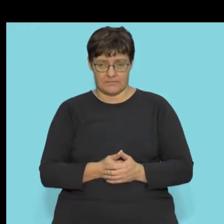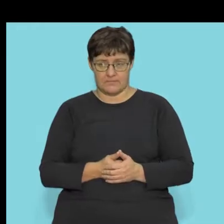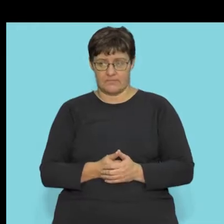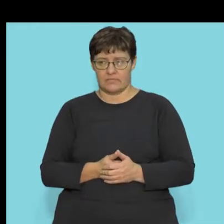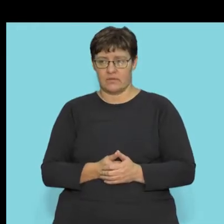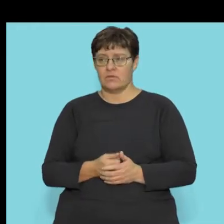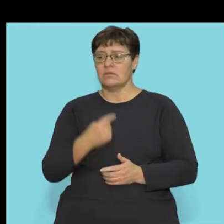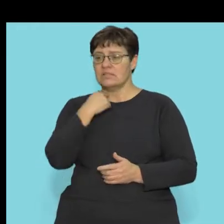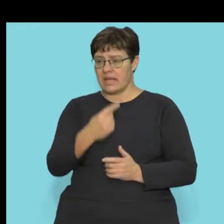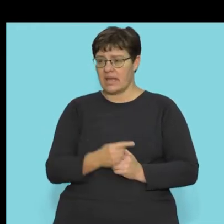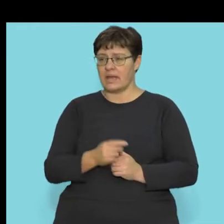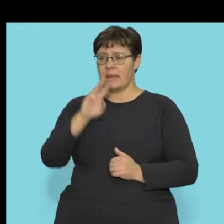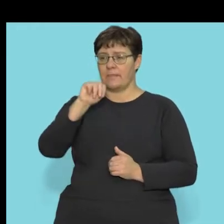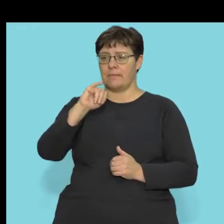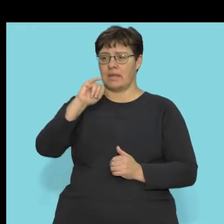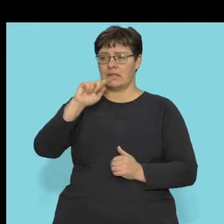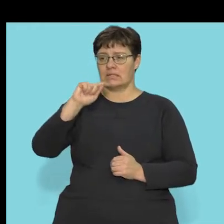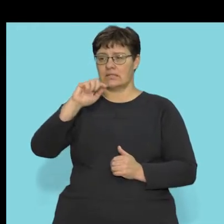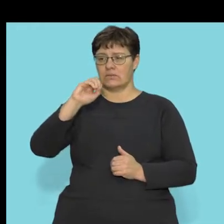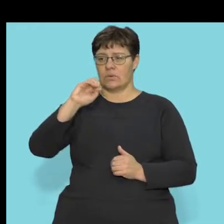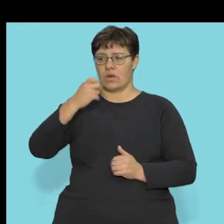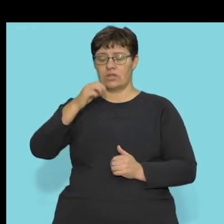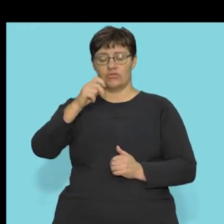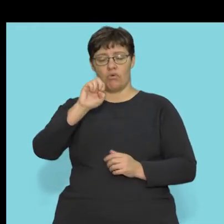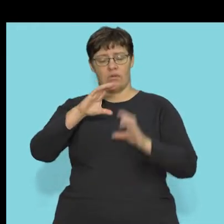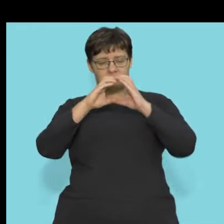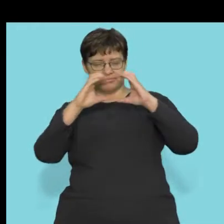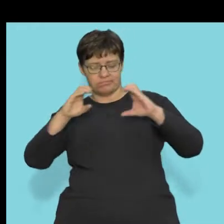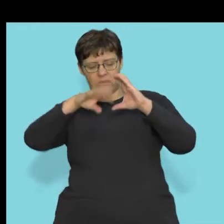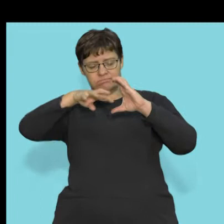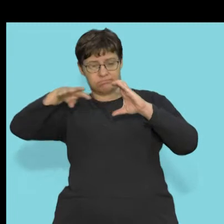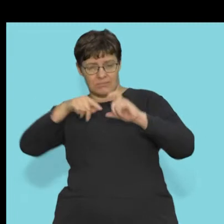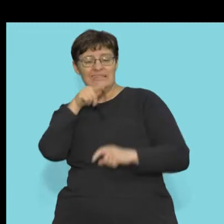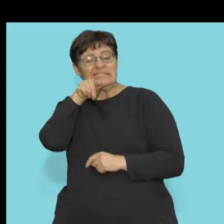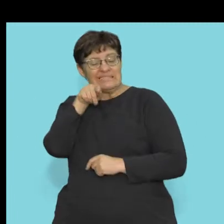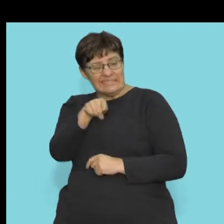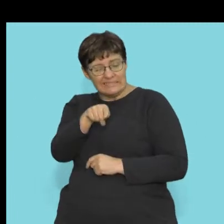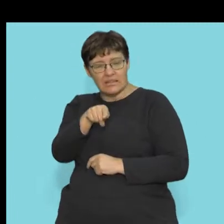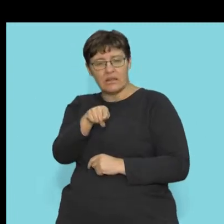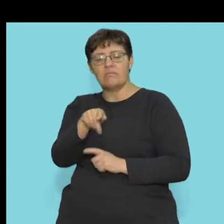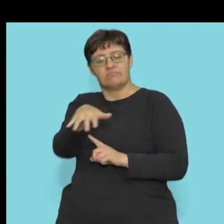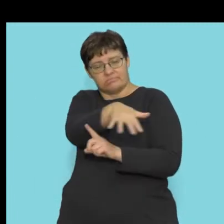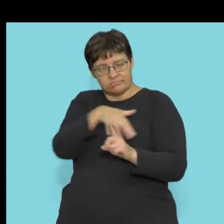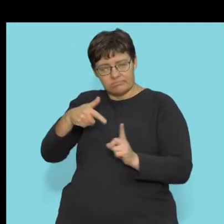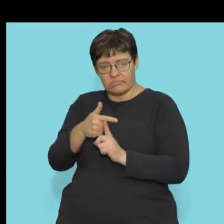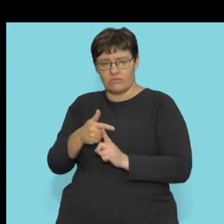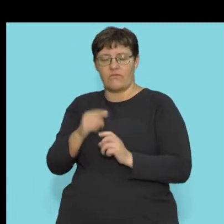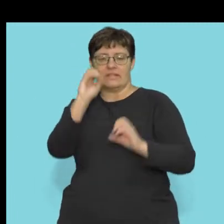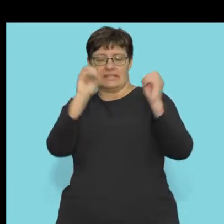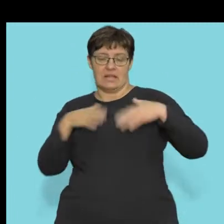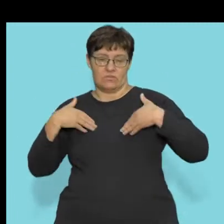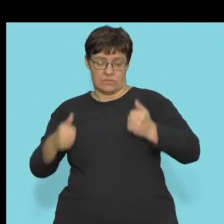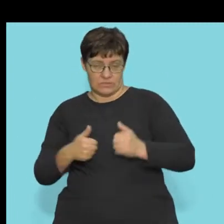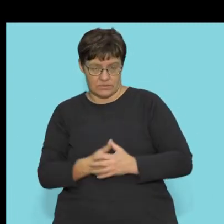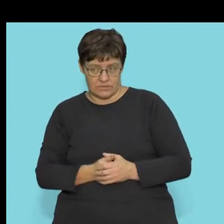oxygen. We will mention the structure called mitochondria, and that is the organelle and the site